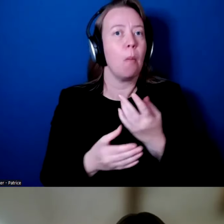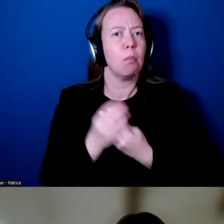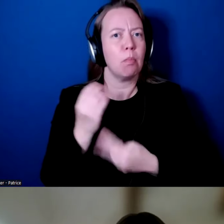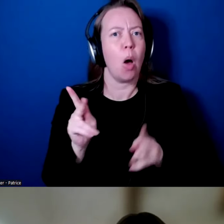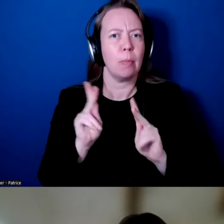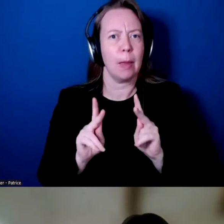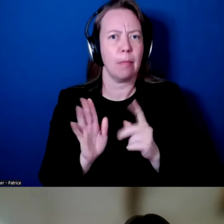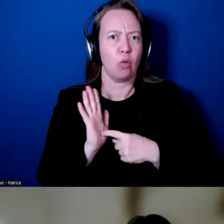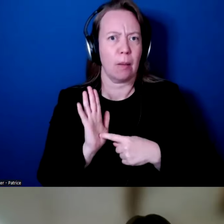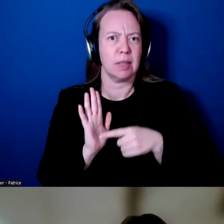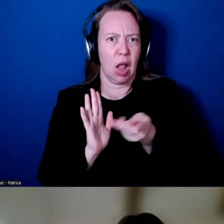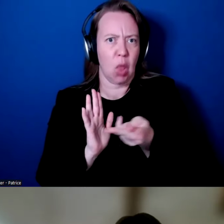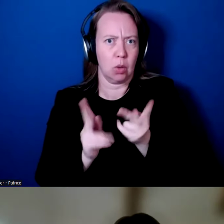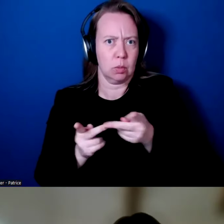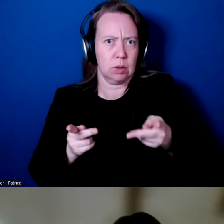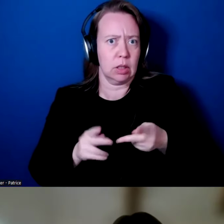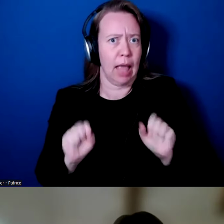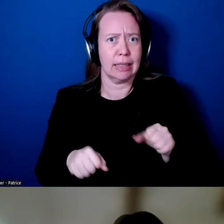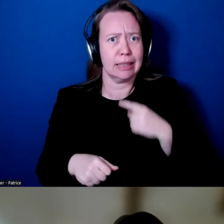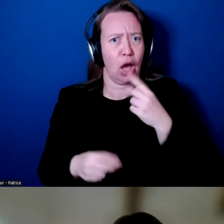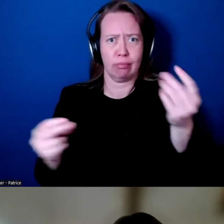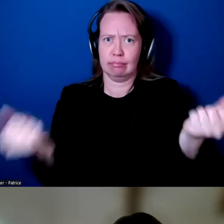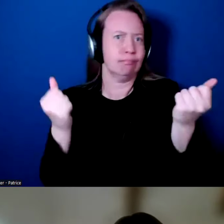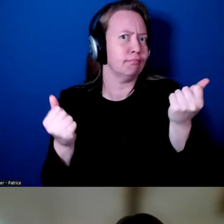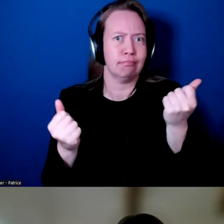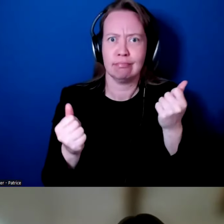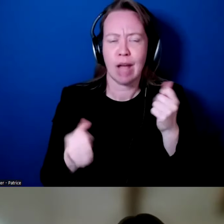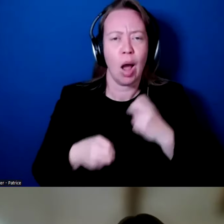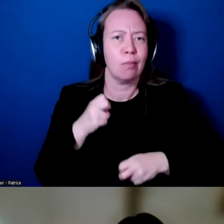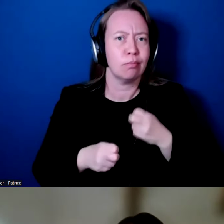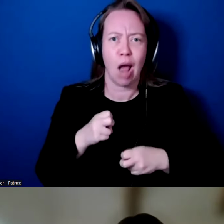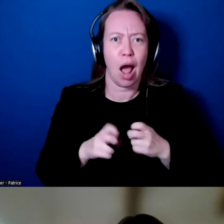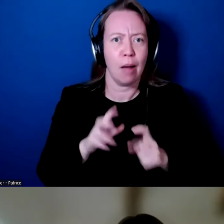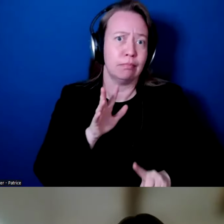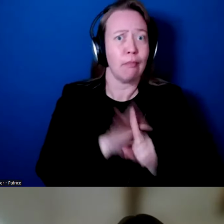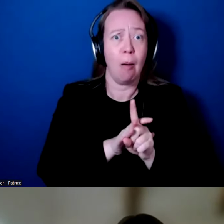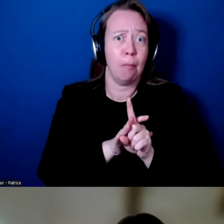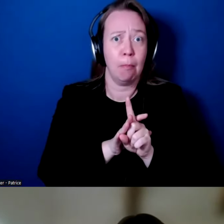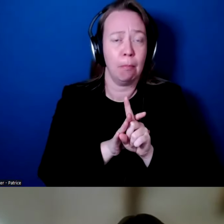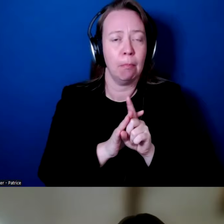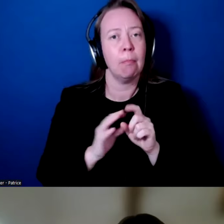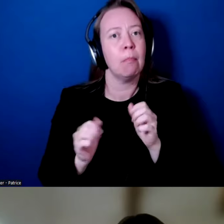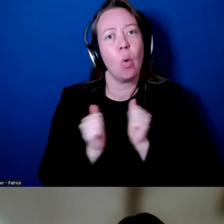you immediately whether or not there are going to be issues arising with the actual